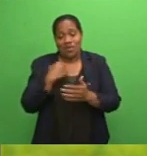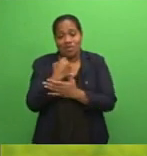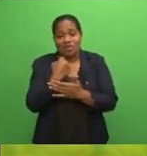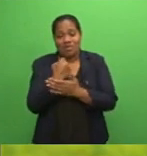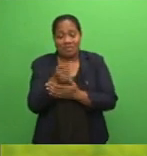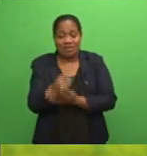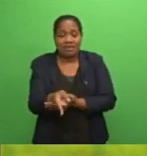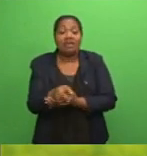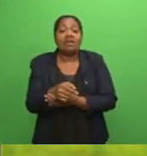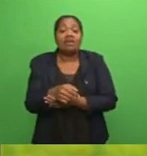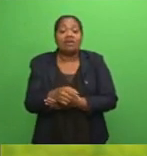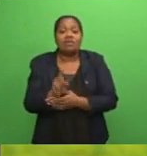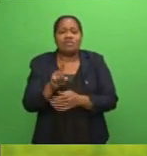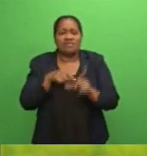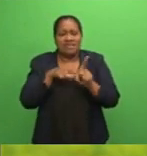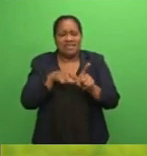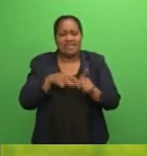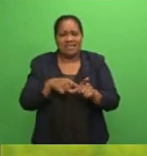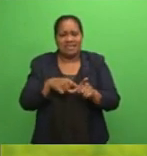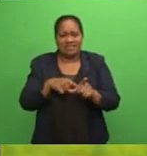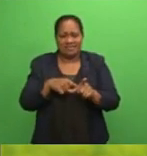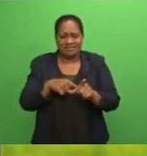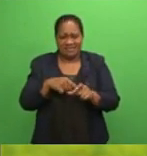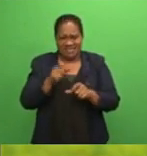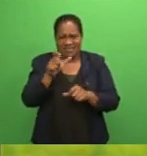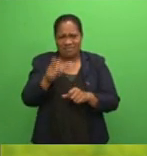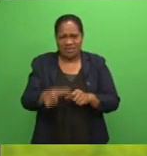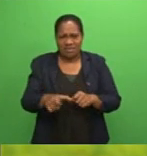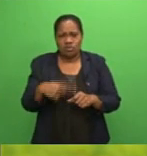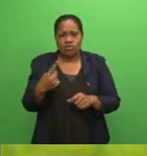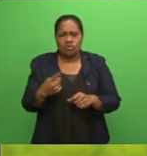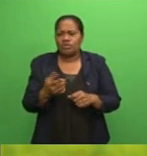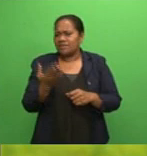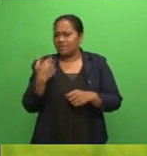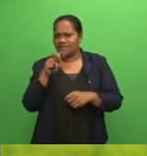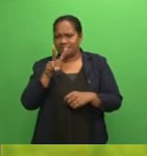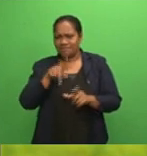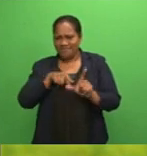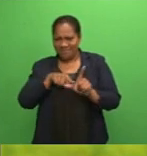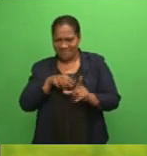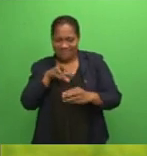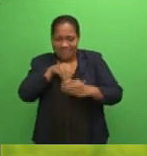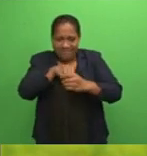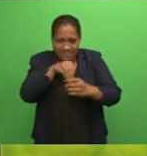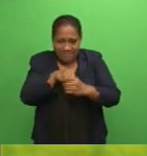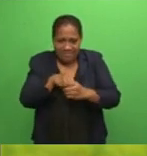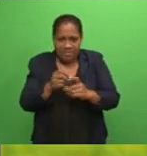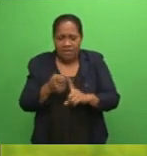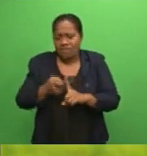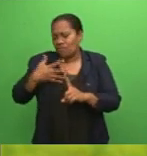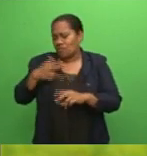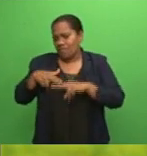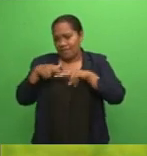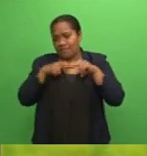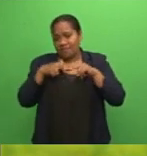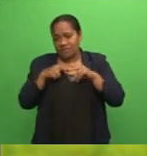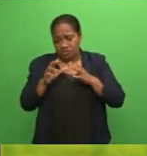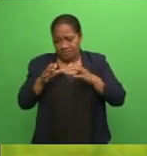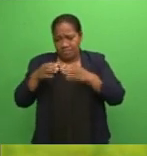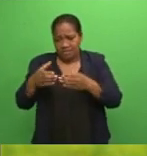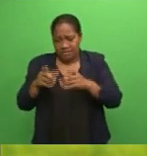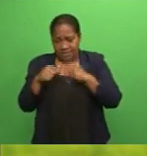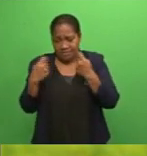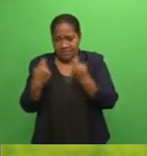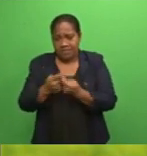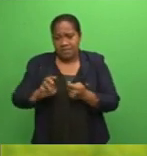has been part of the Brisbane Broncos setup for the last 2 years. Former Fiji 7 squad member and 2018 National Under-20